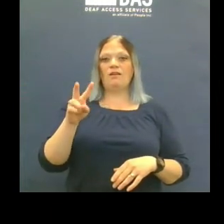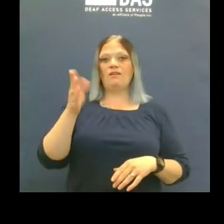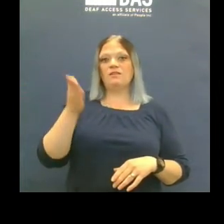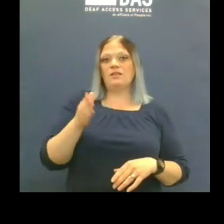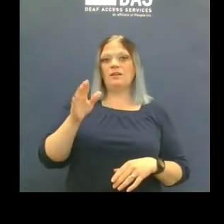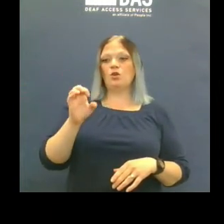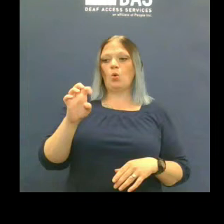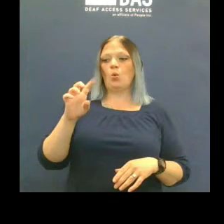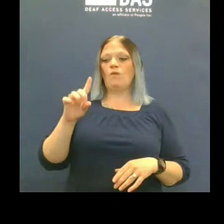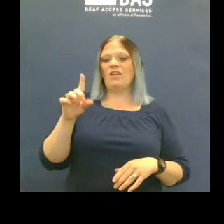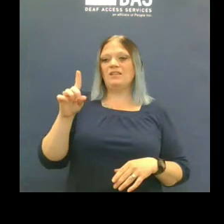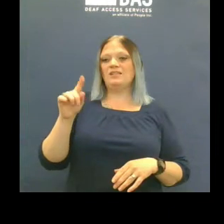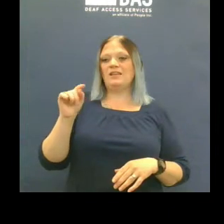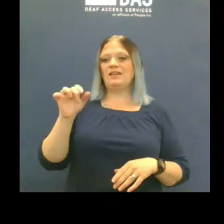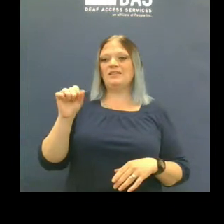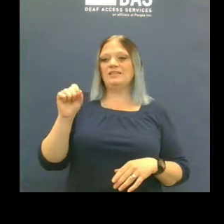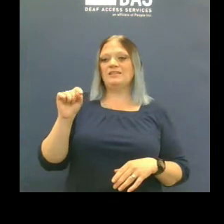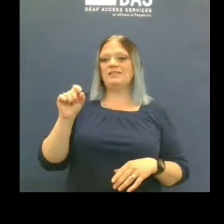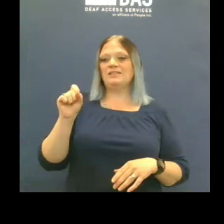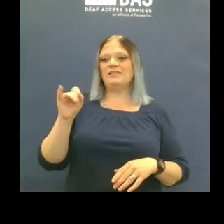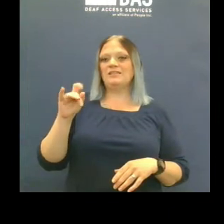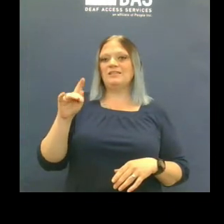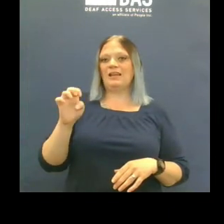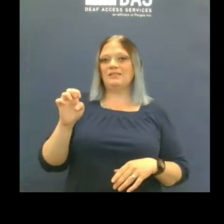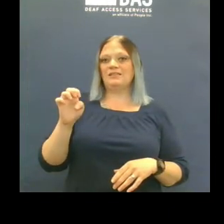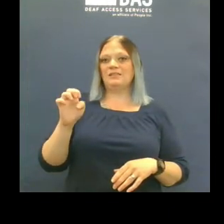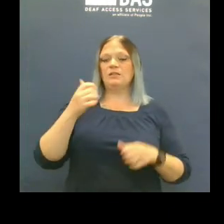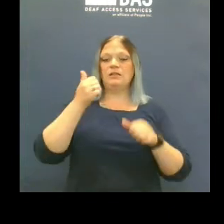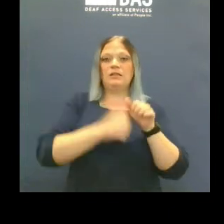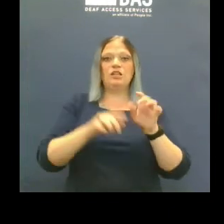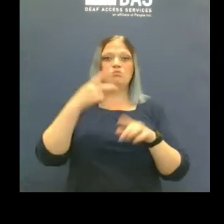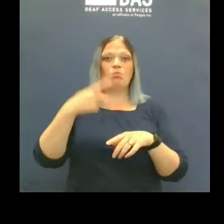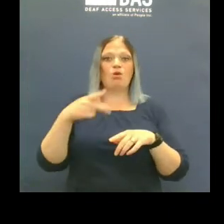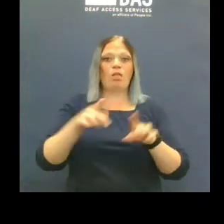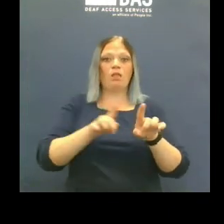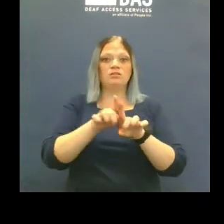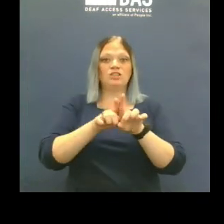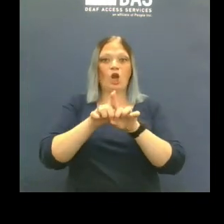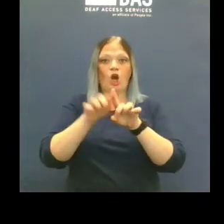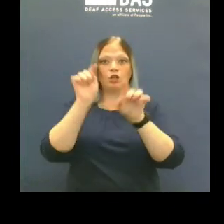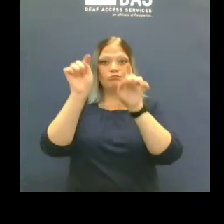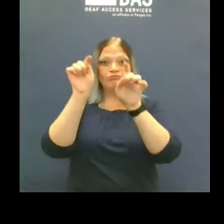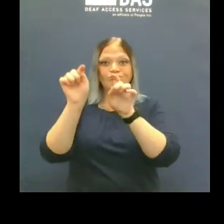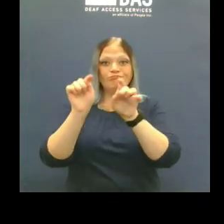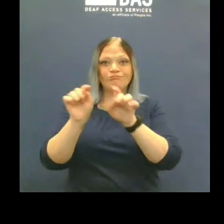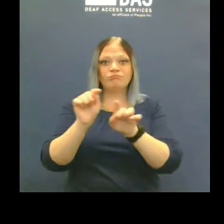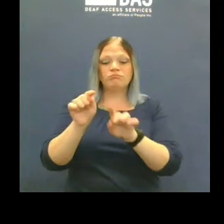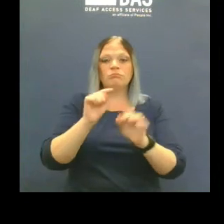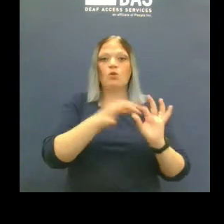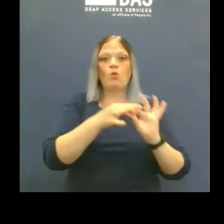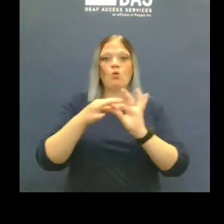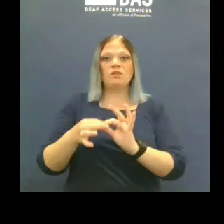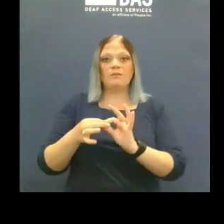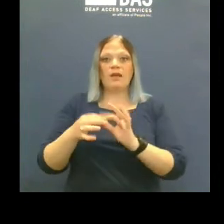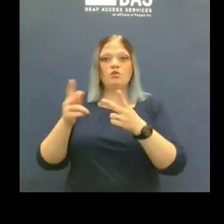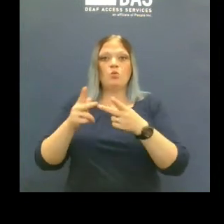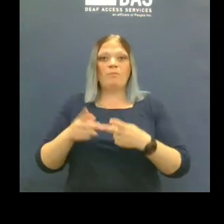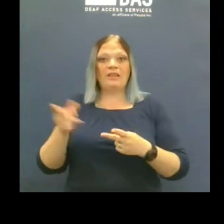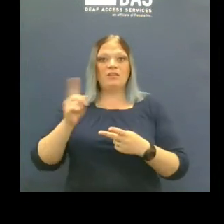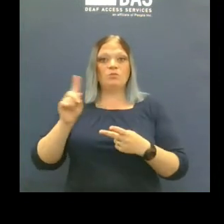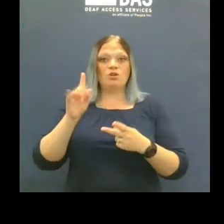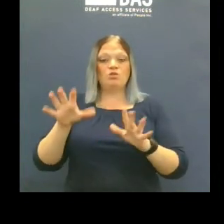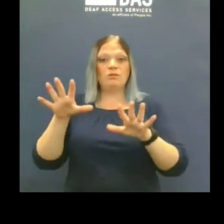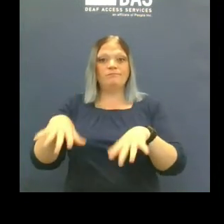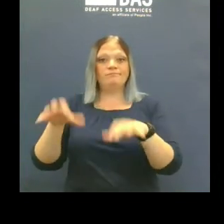www.erie.gov/COVID test sites. And each of these little purple stars correspond to a site where you can get either an antibody